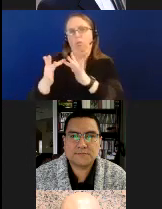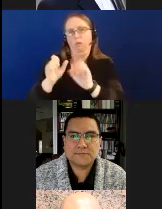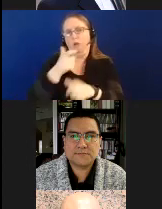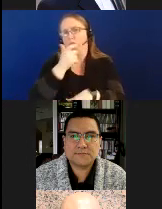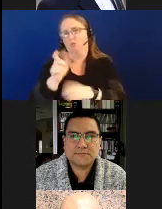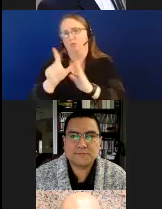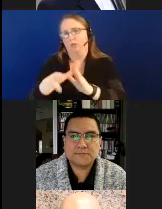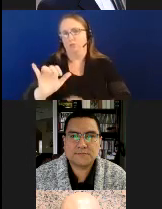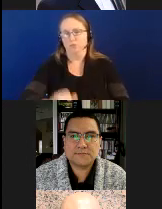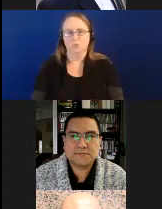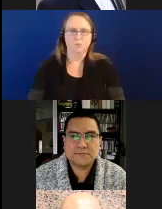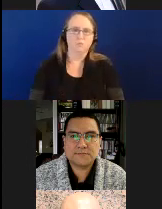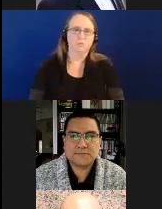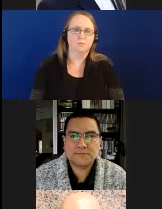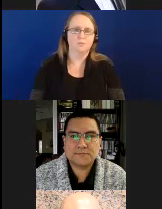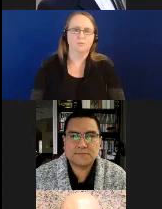date.